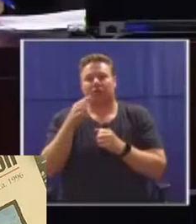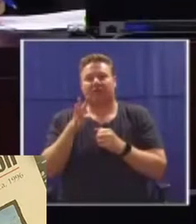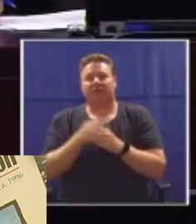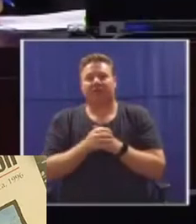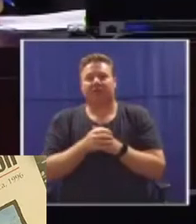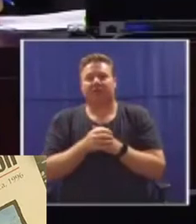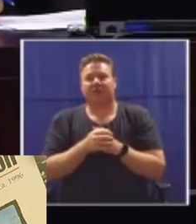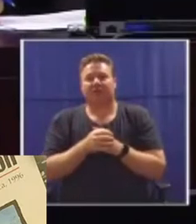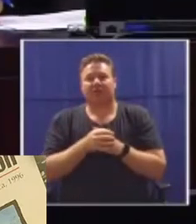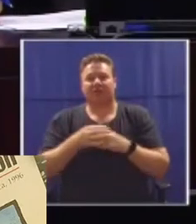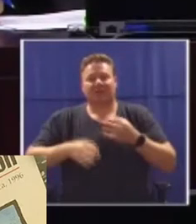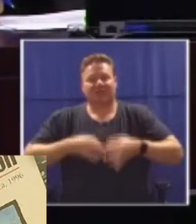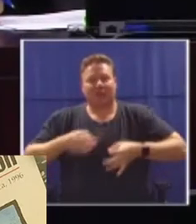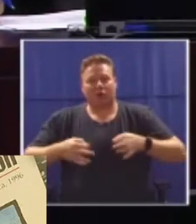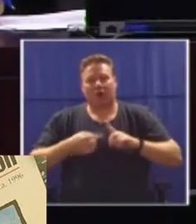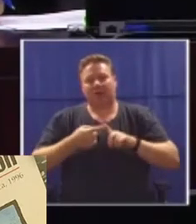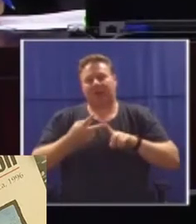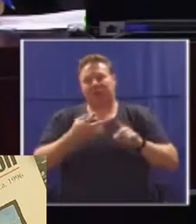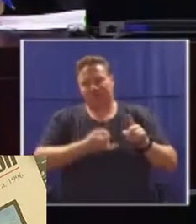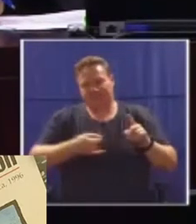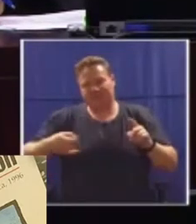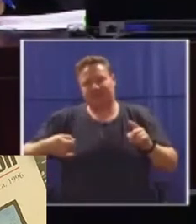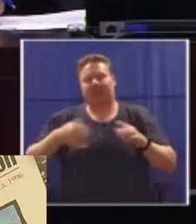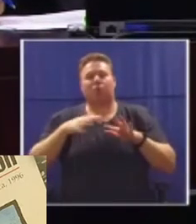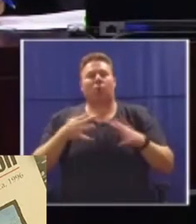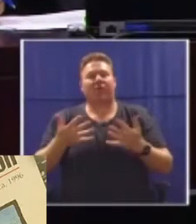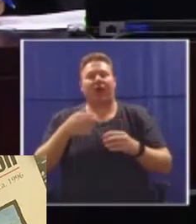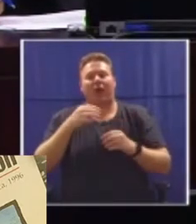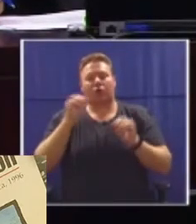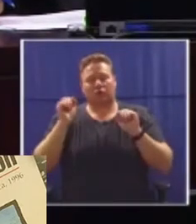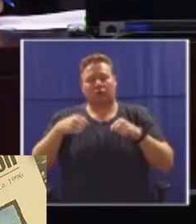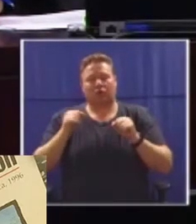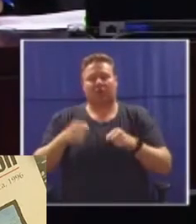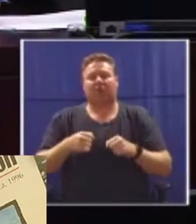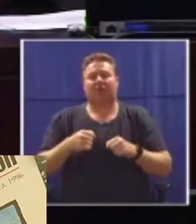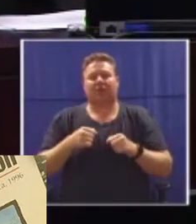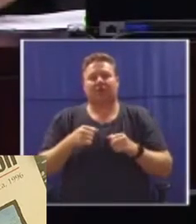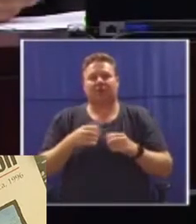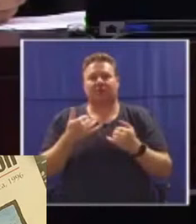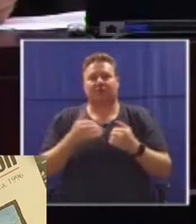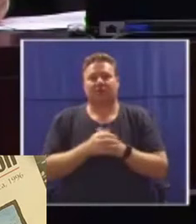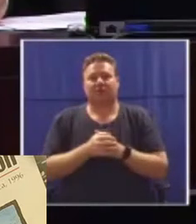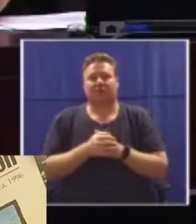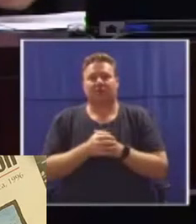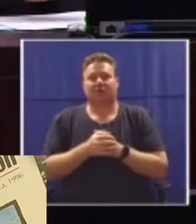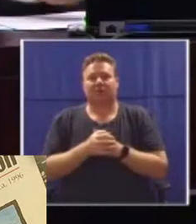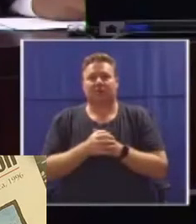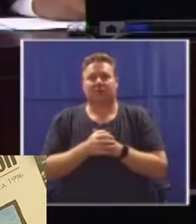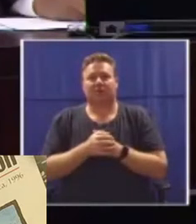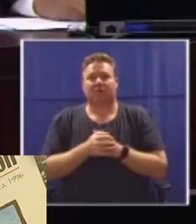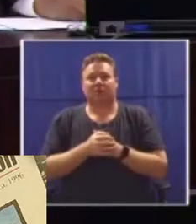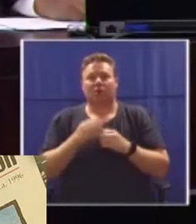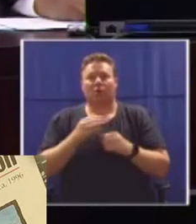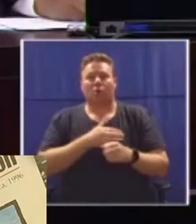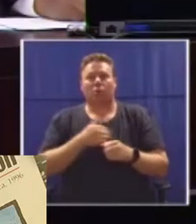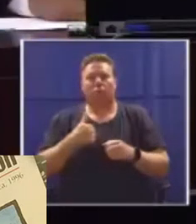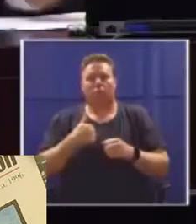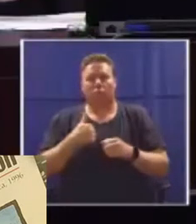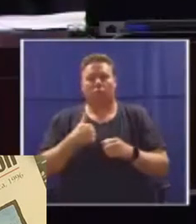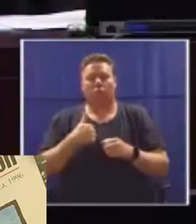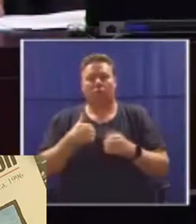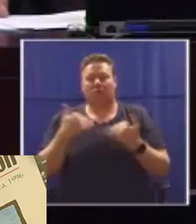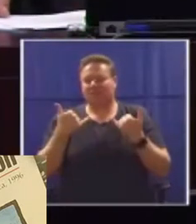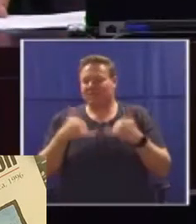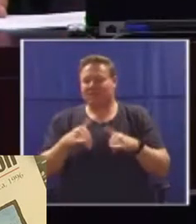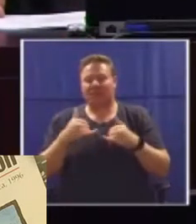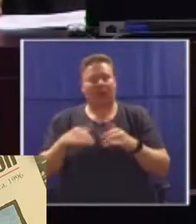such as sterilization and C-sections without their consent. Many still are denied care at health systems and